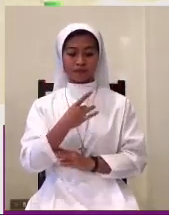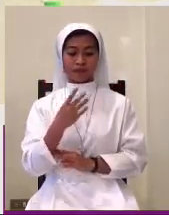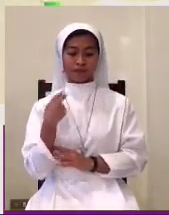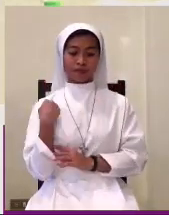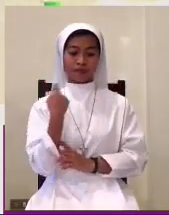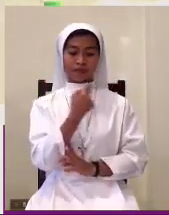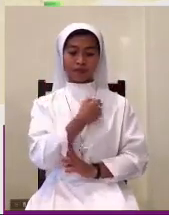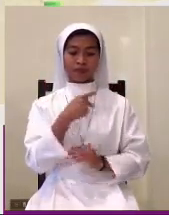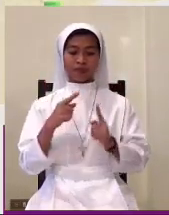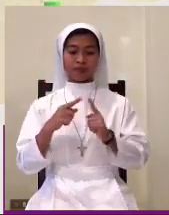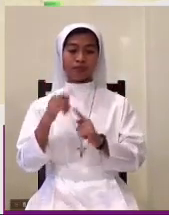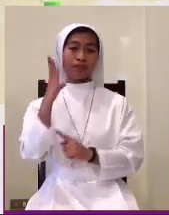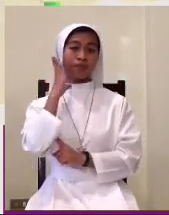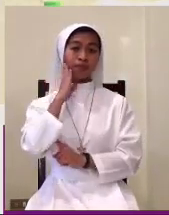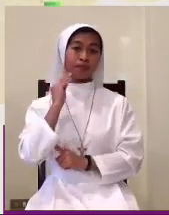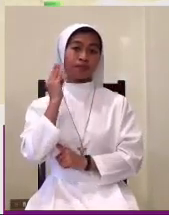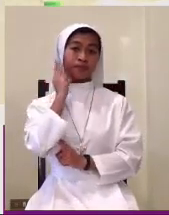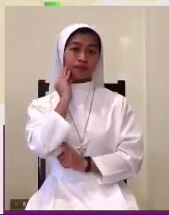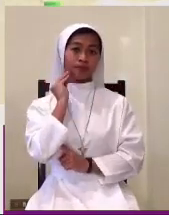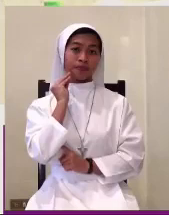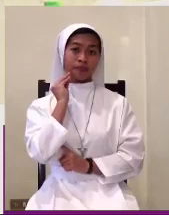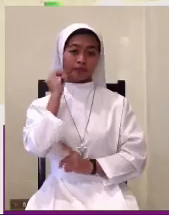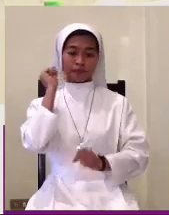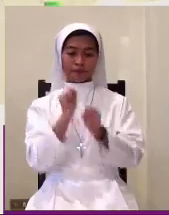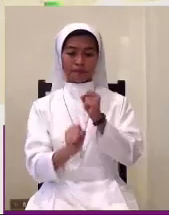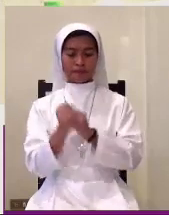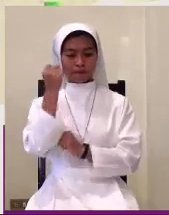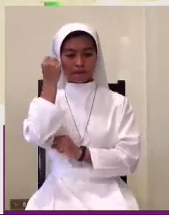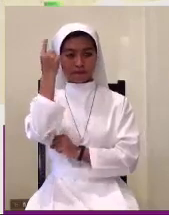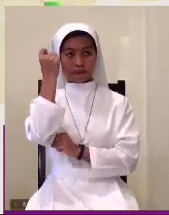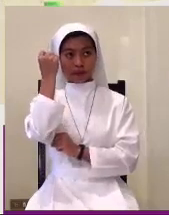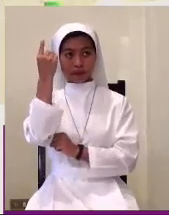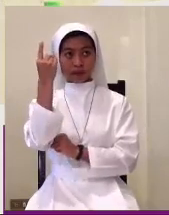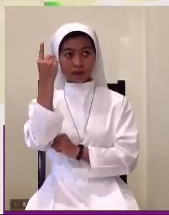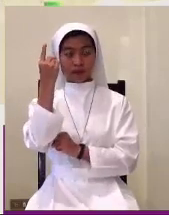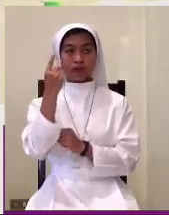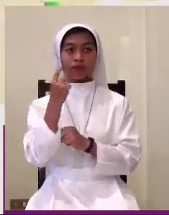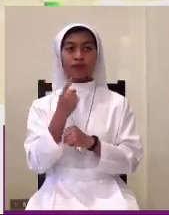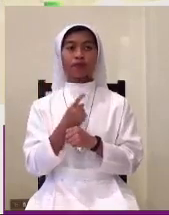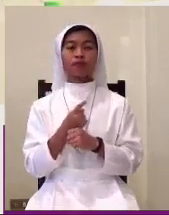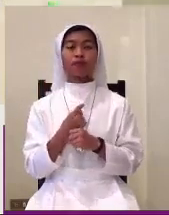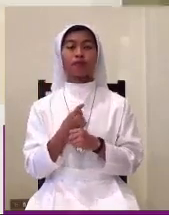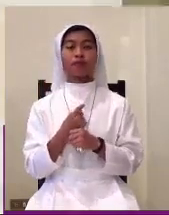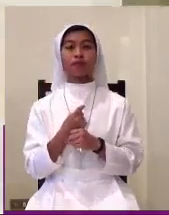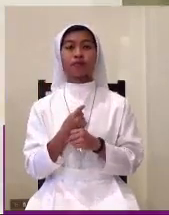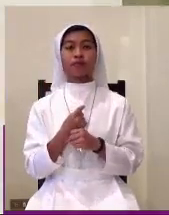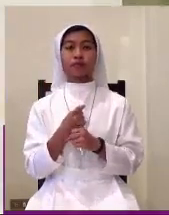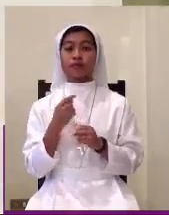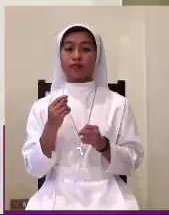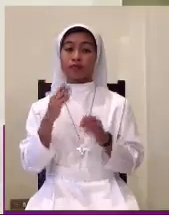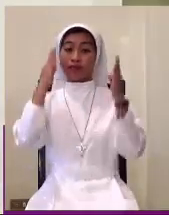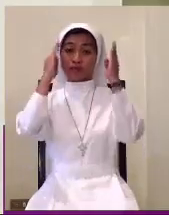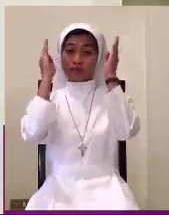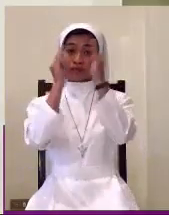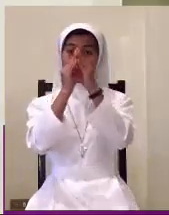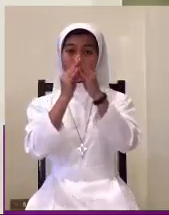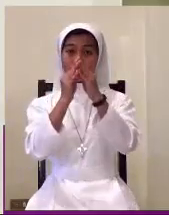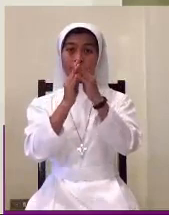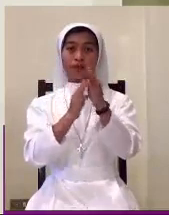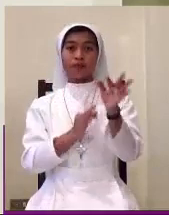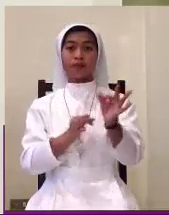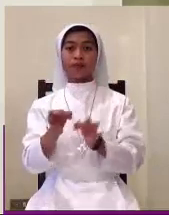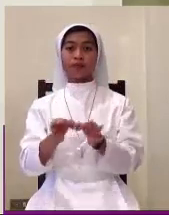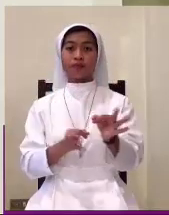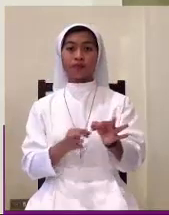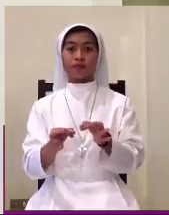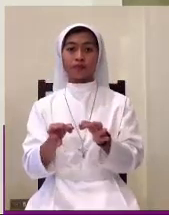to understand this better, allow me to put this in its proper perspective. You see, in the